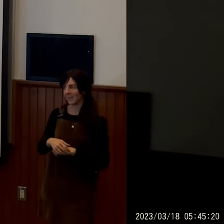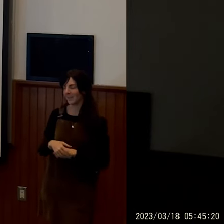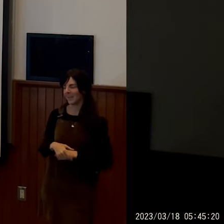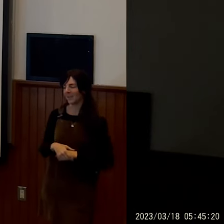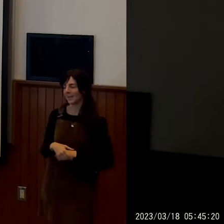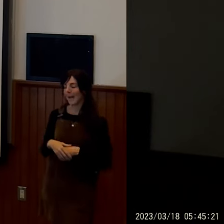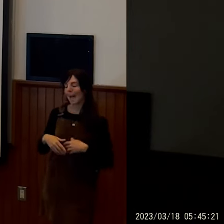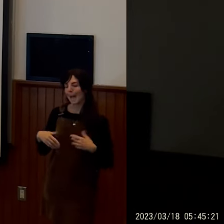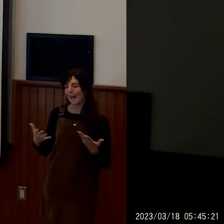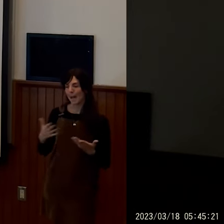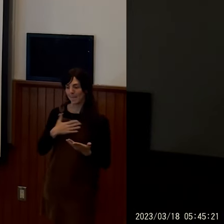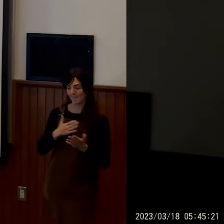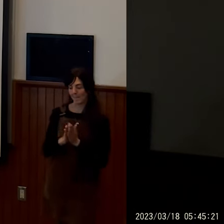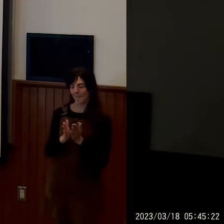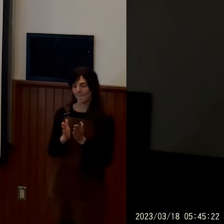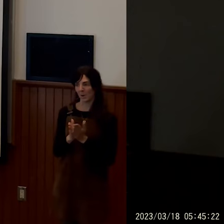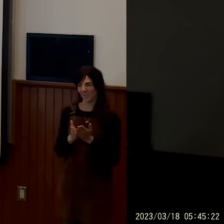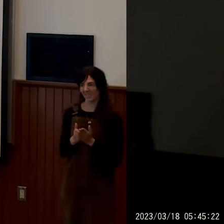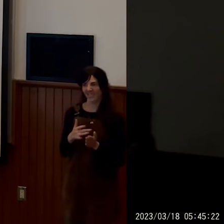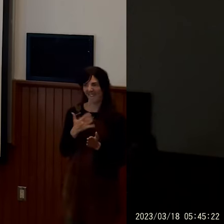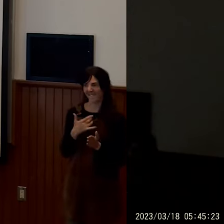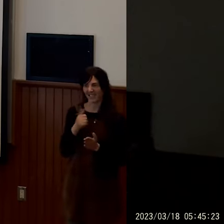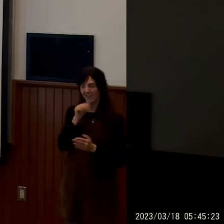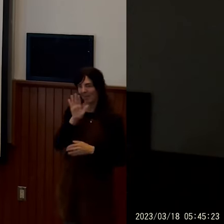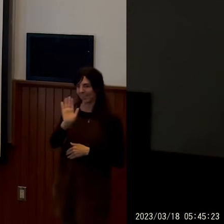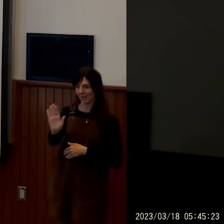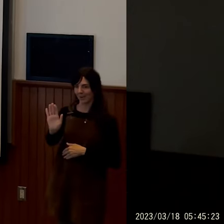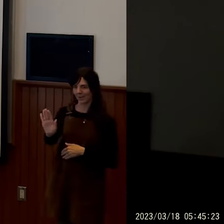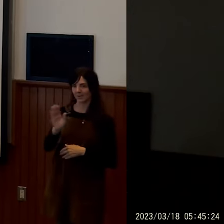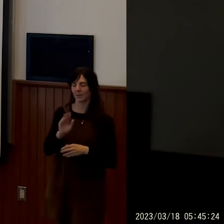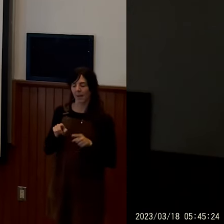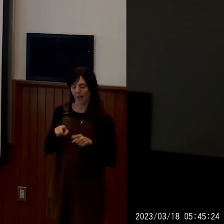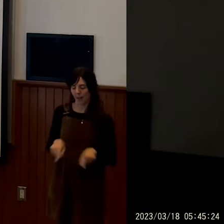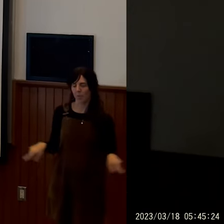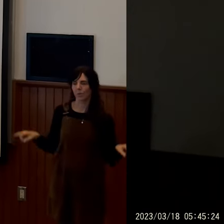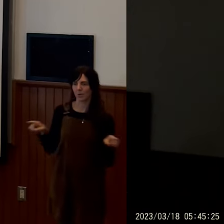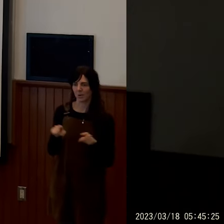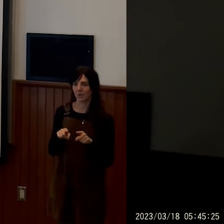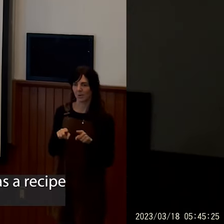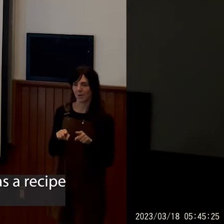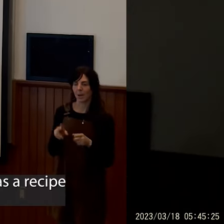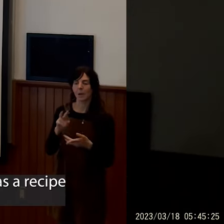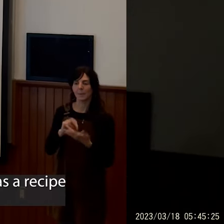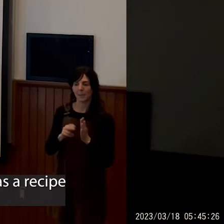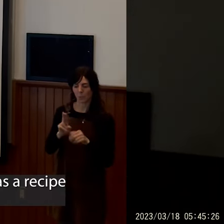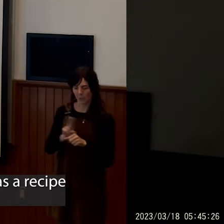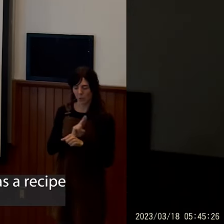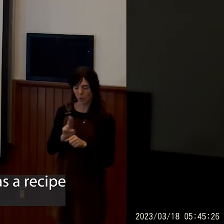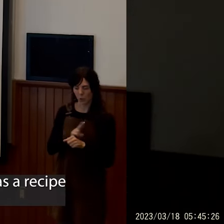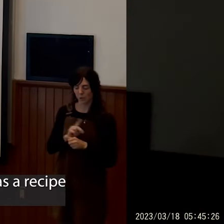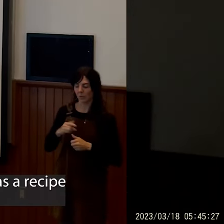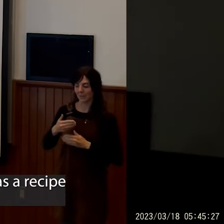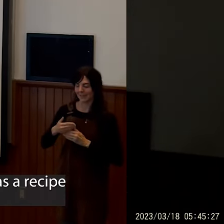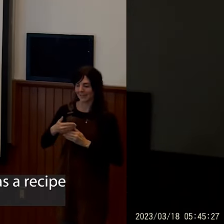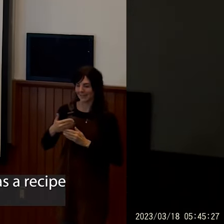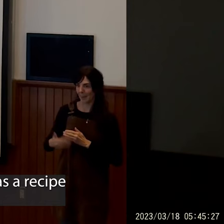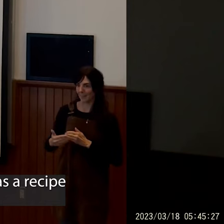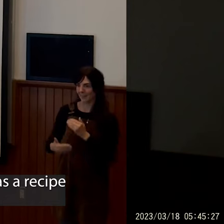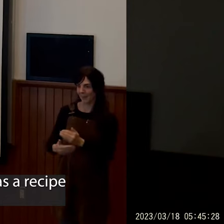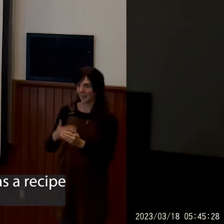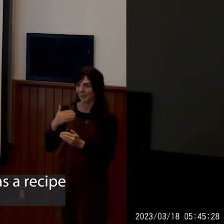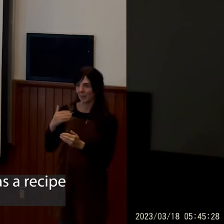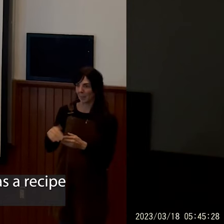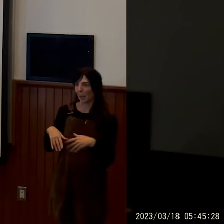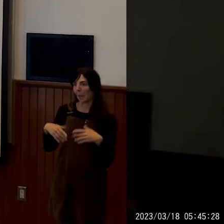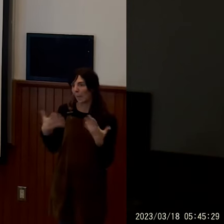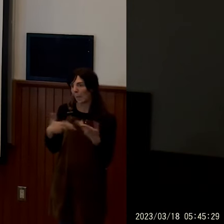And I argue in many ways they're ours, that we use a series of steps, which we can think of as a recipe or